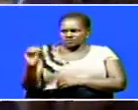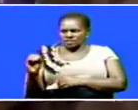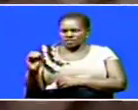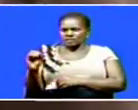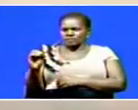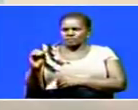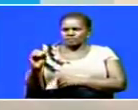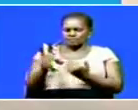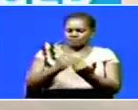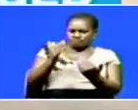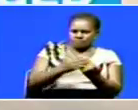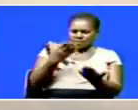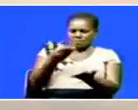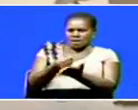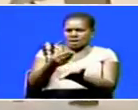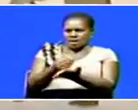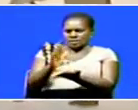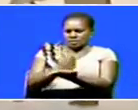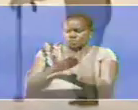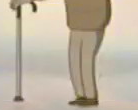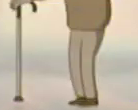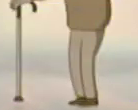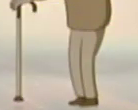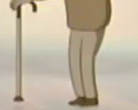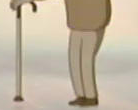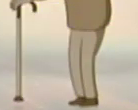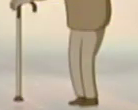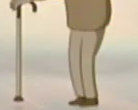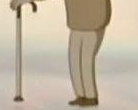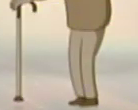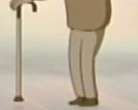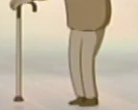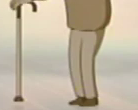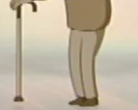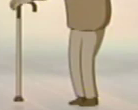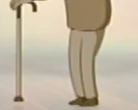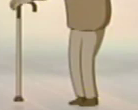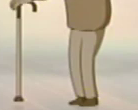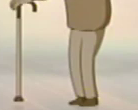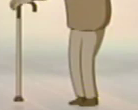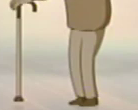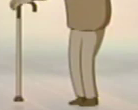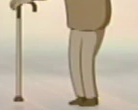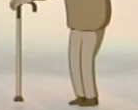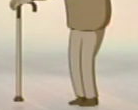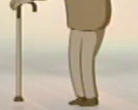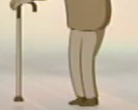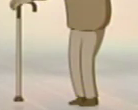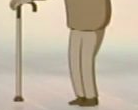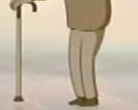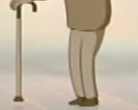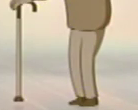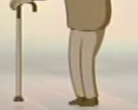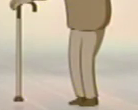their welfare. The money is subdivided as follows. 10 shillings goes to a merry-go-round rotating among